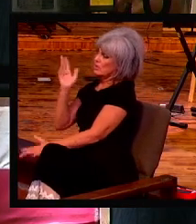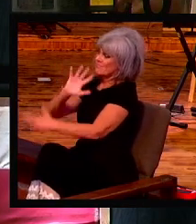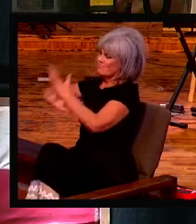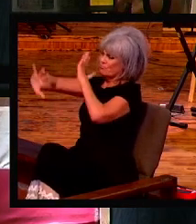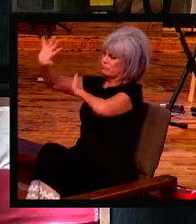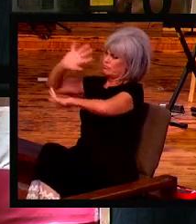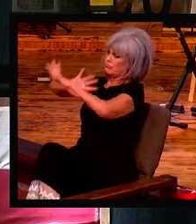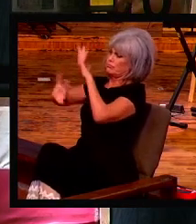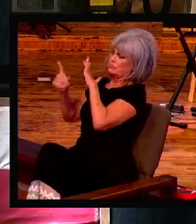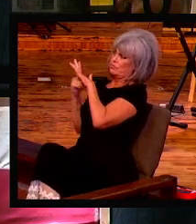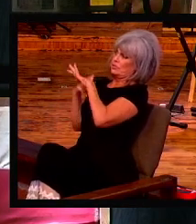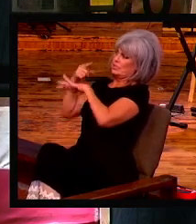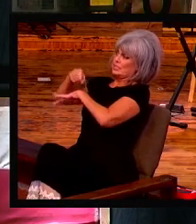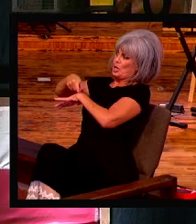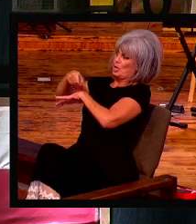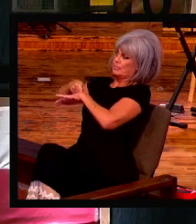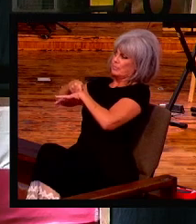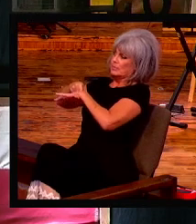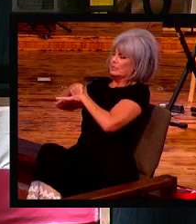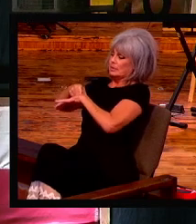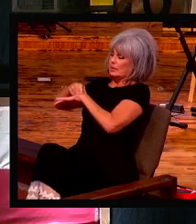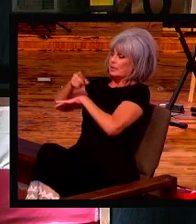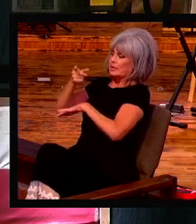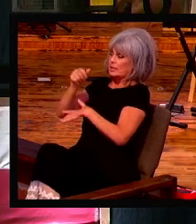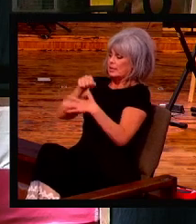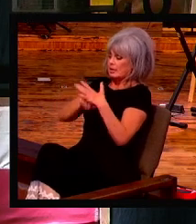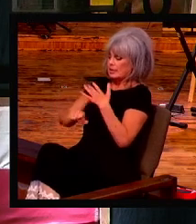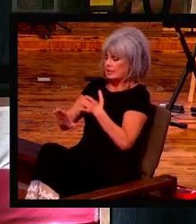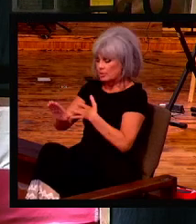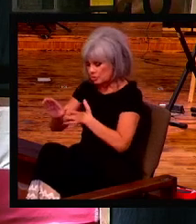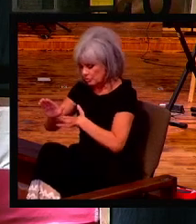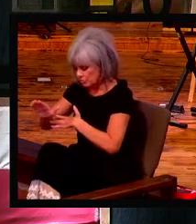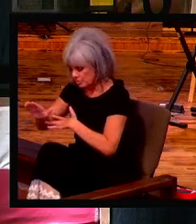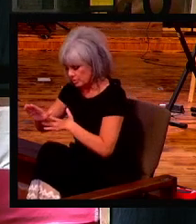And he brings him into a place where he can step into the fullness of that.